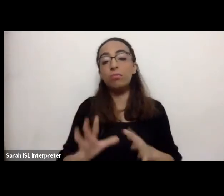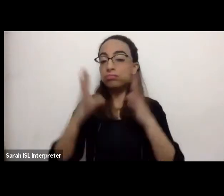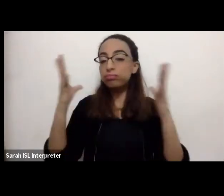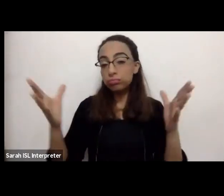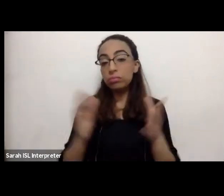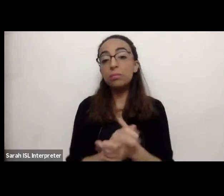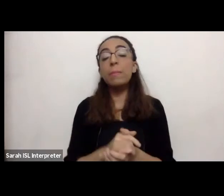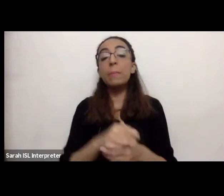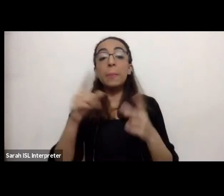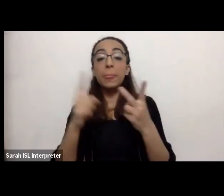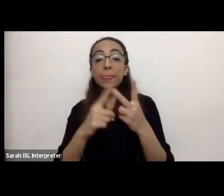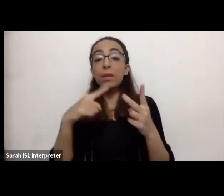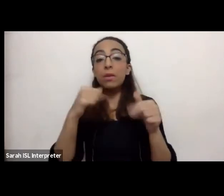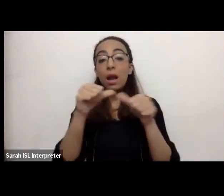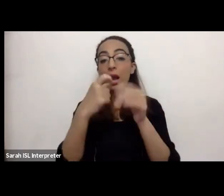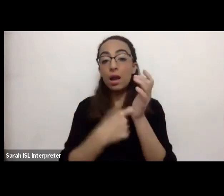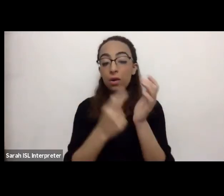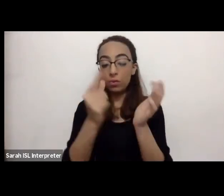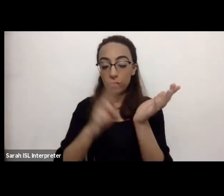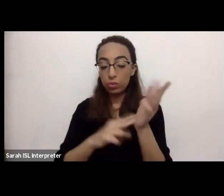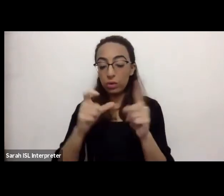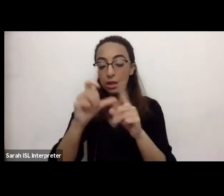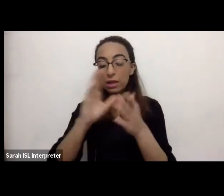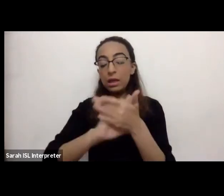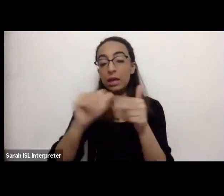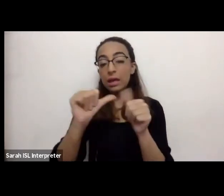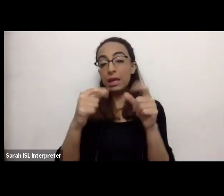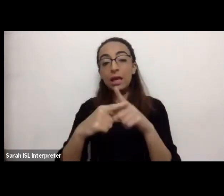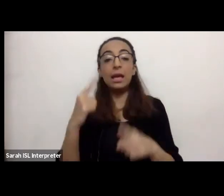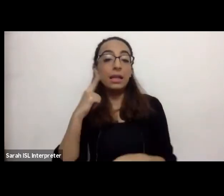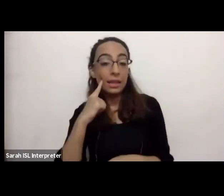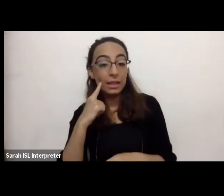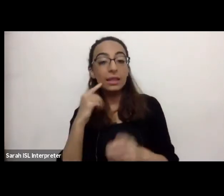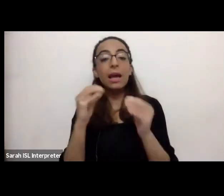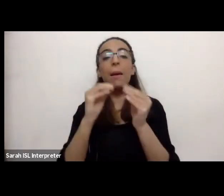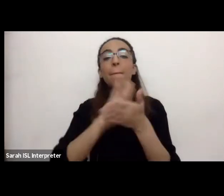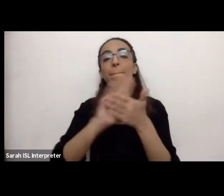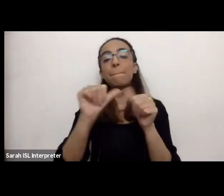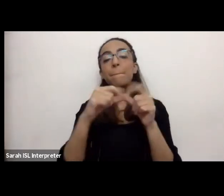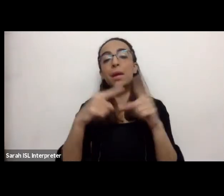Mrs. Arundhati Bhattacharya, Chairperson and CEO, Salesforce India.